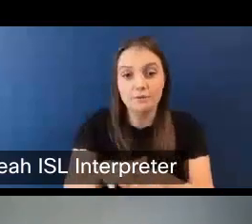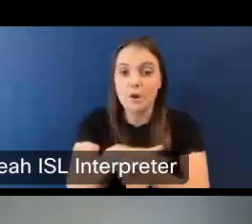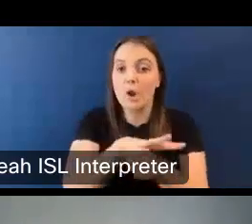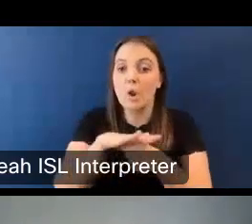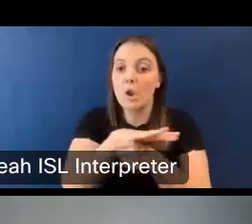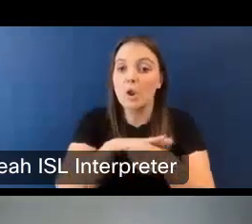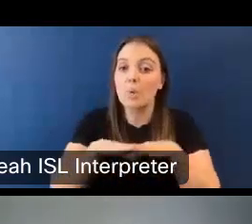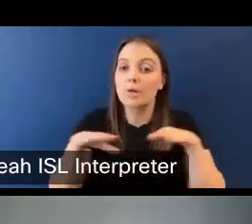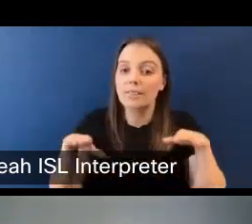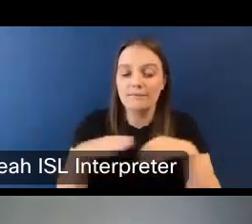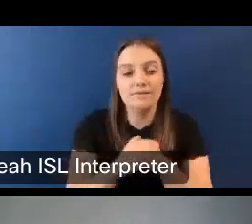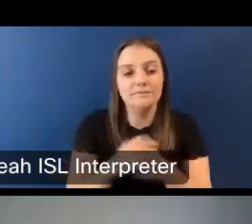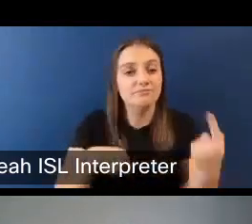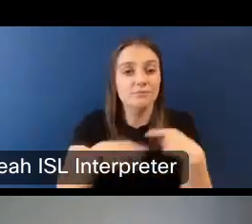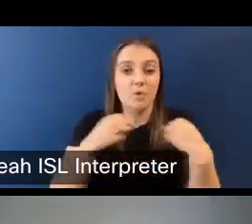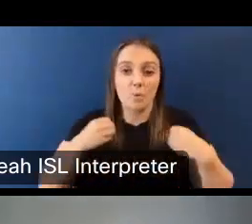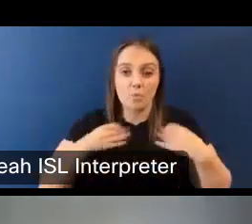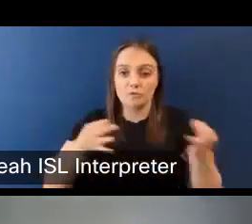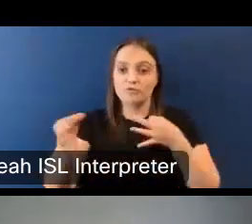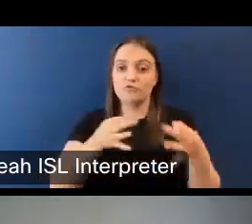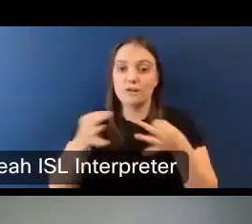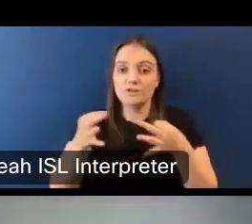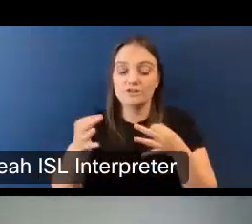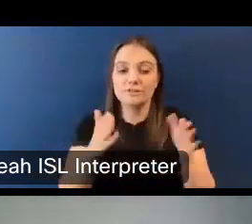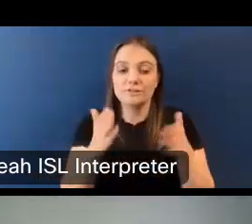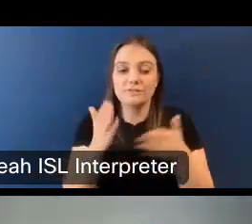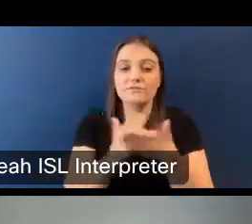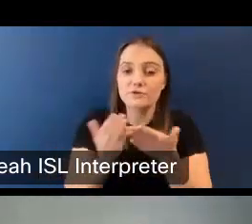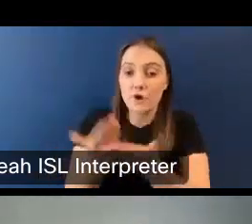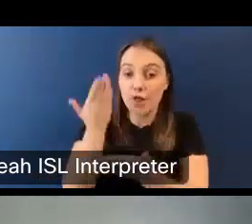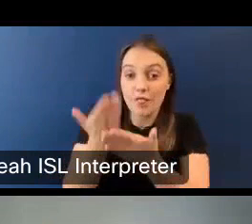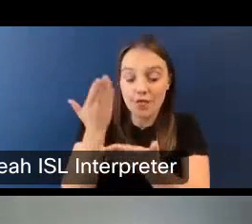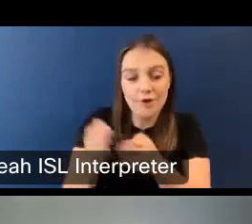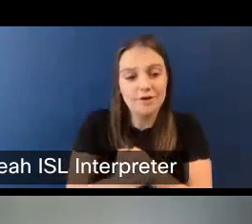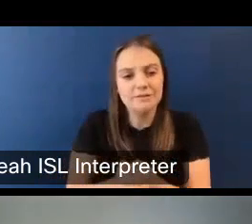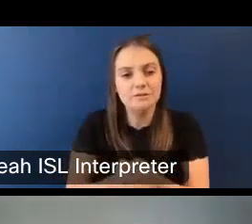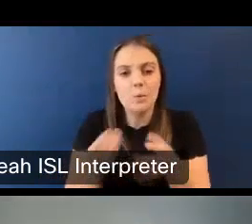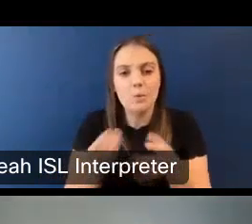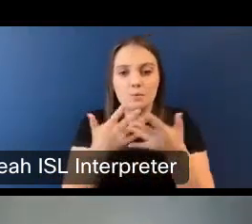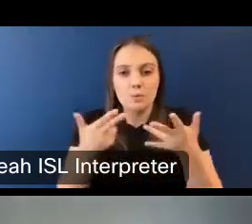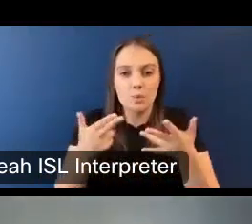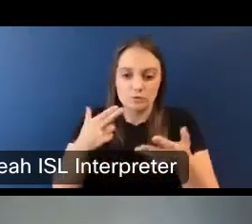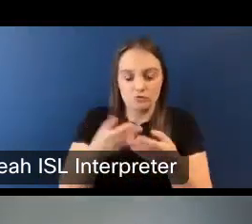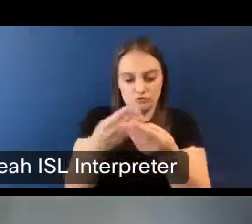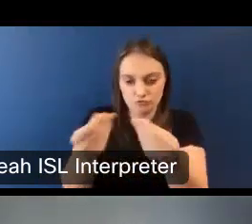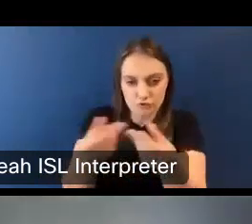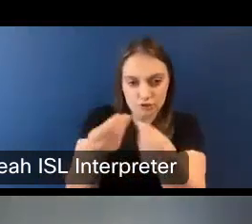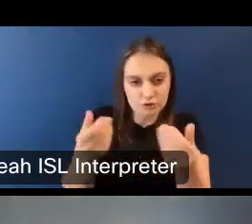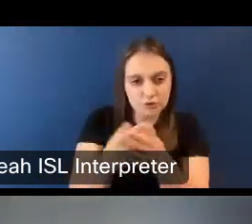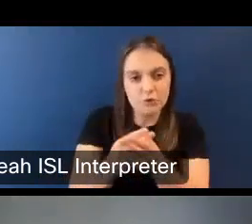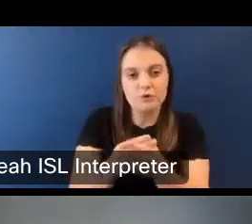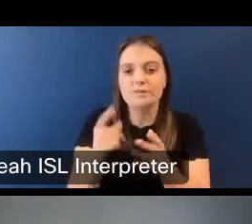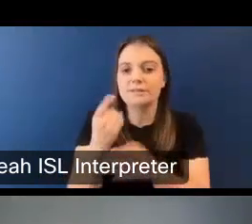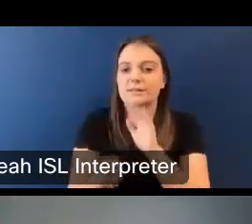and you'll all have strategies for sharing learning. You have this rich resource of incident insight, incident